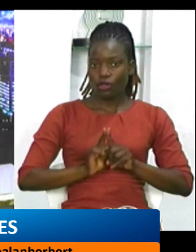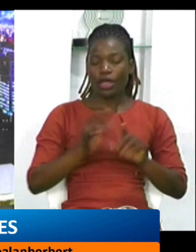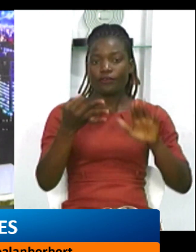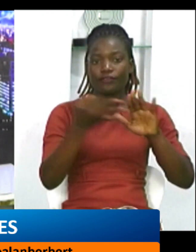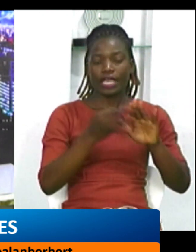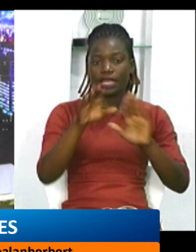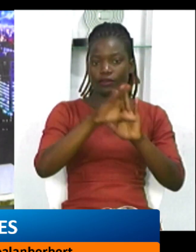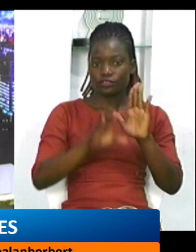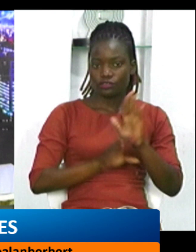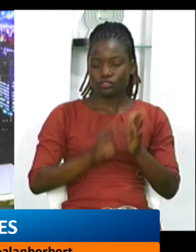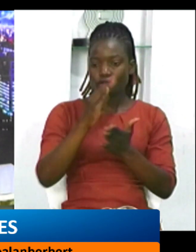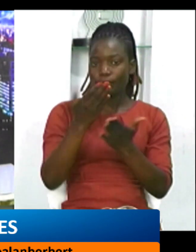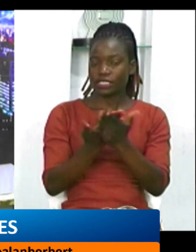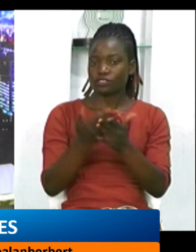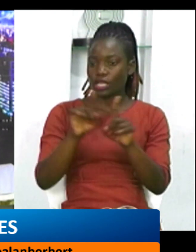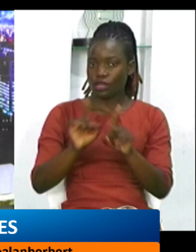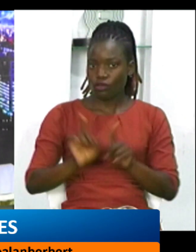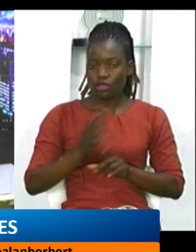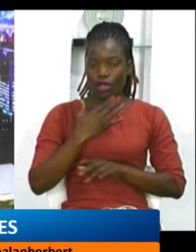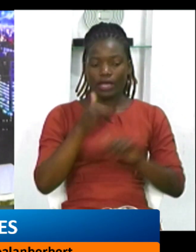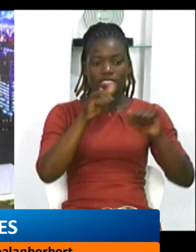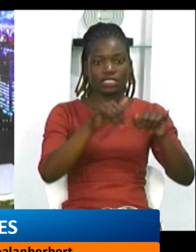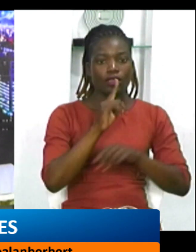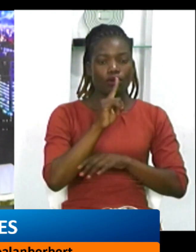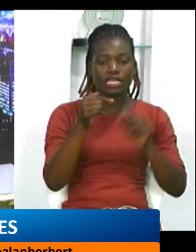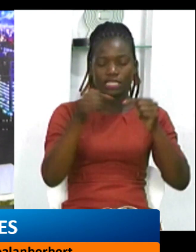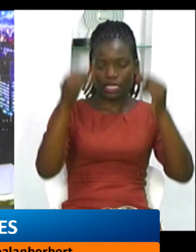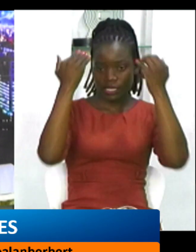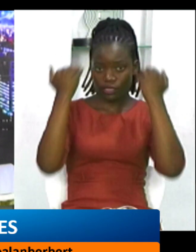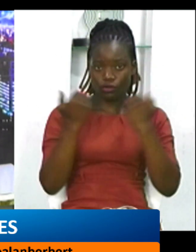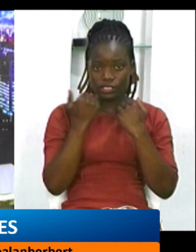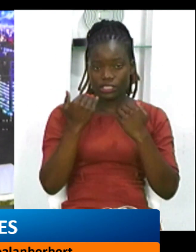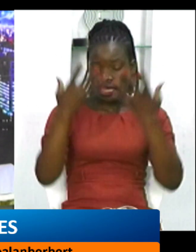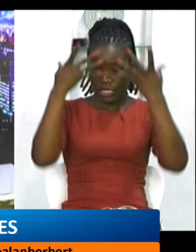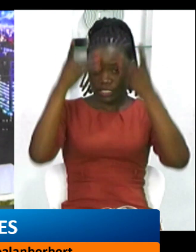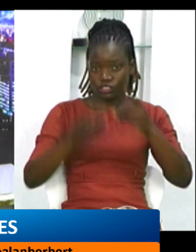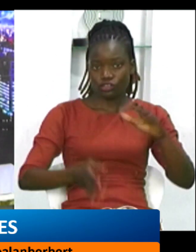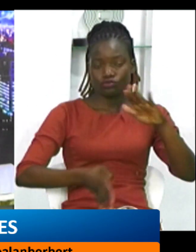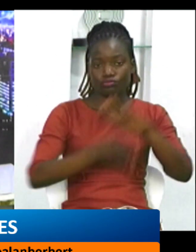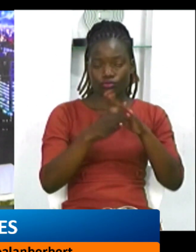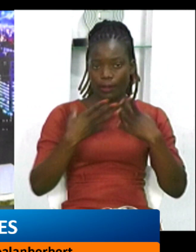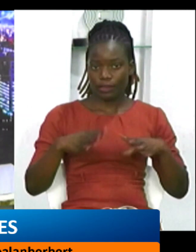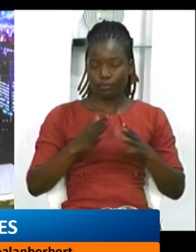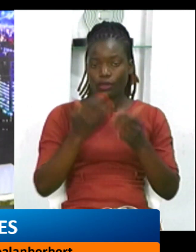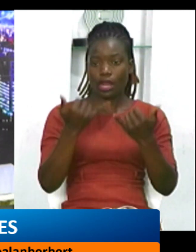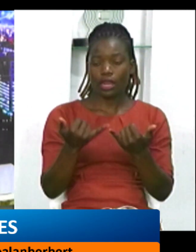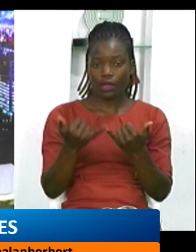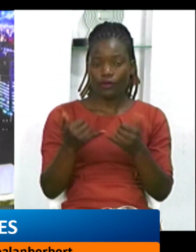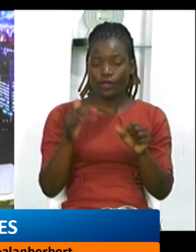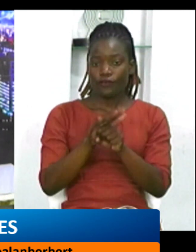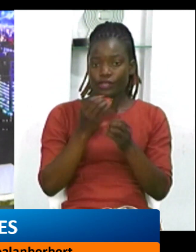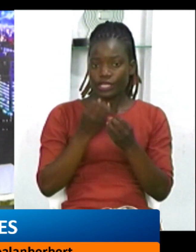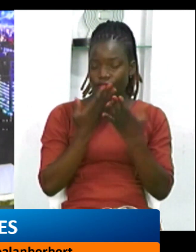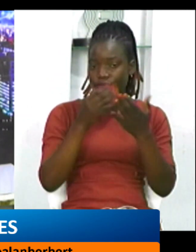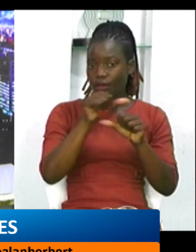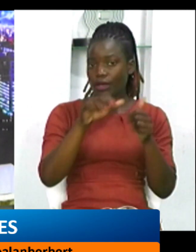constitutional petition and seek stay orders against the court's decision to evict residents. Here are the